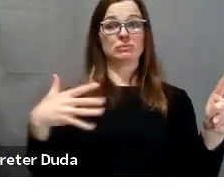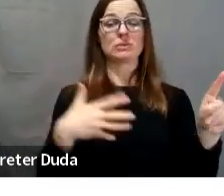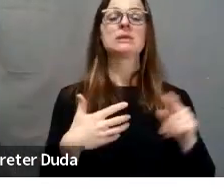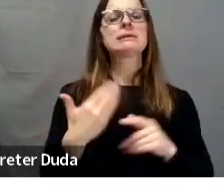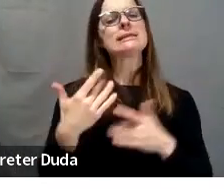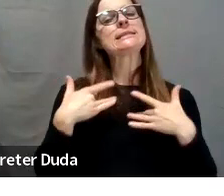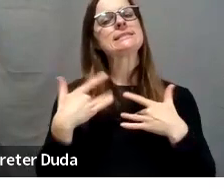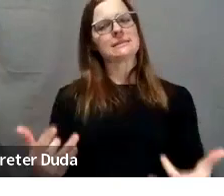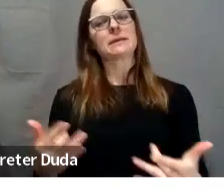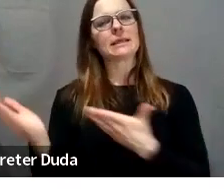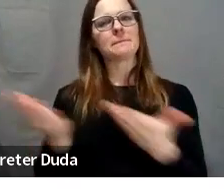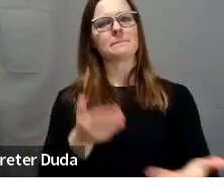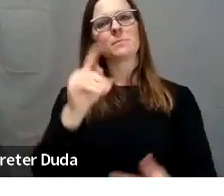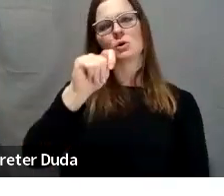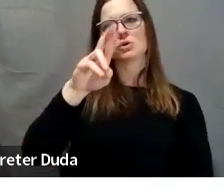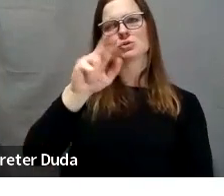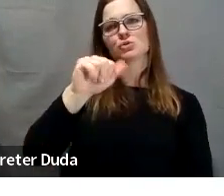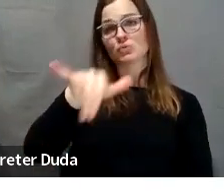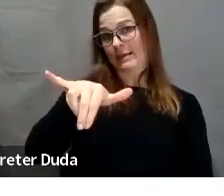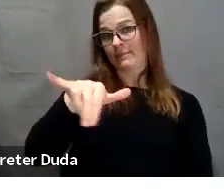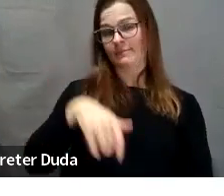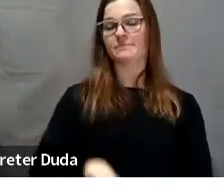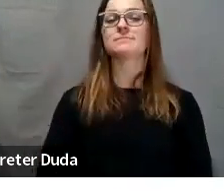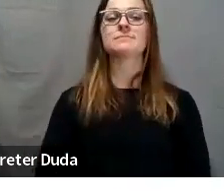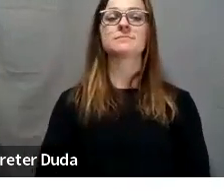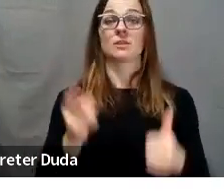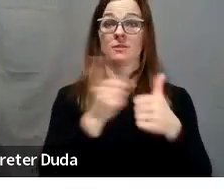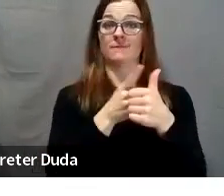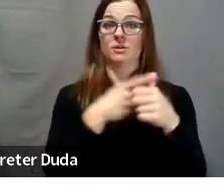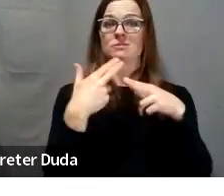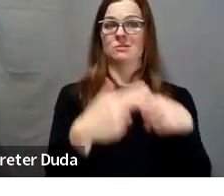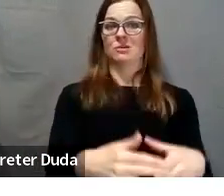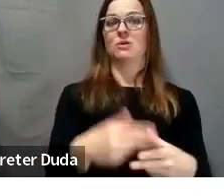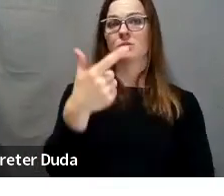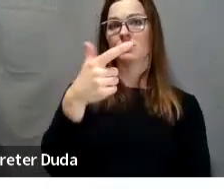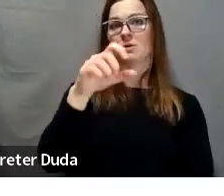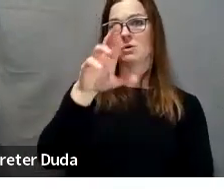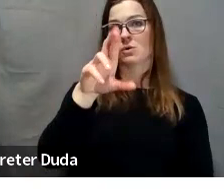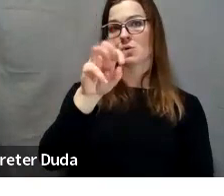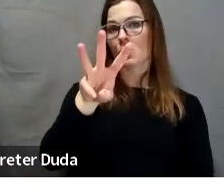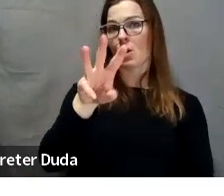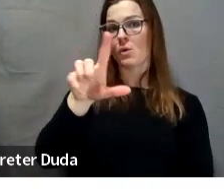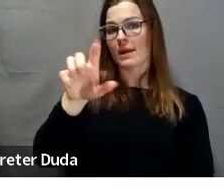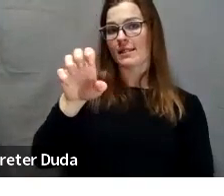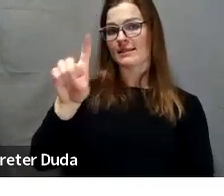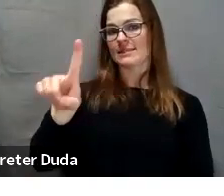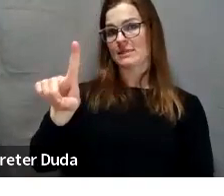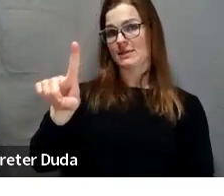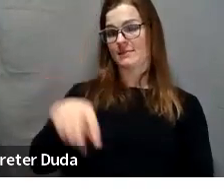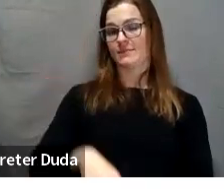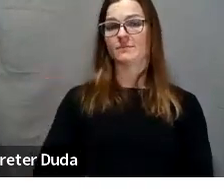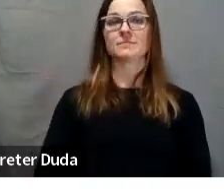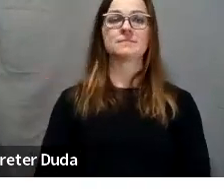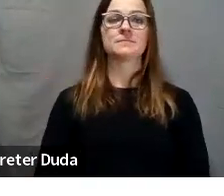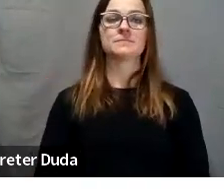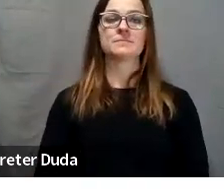some sort of tray system. The first one on the side is called the Grow LED, and these